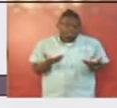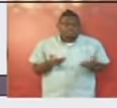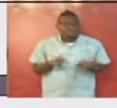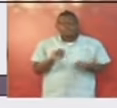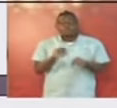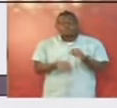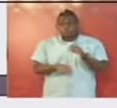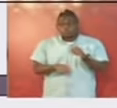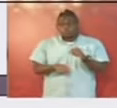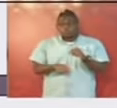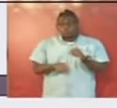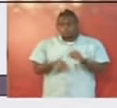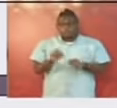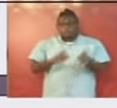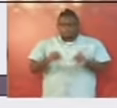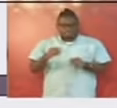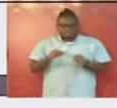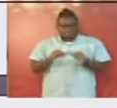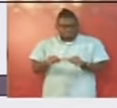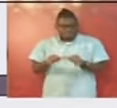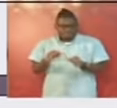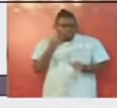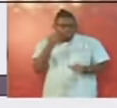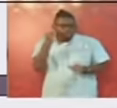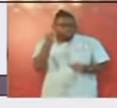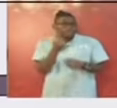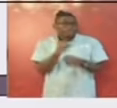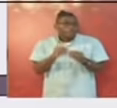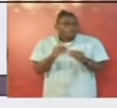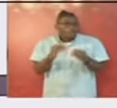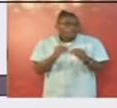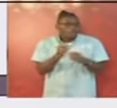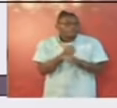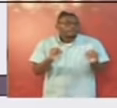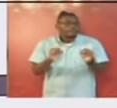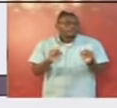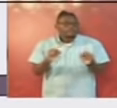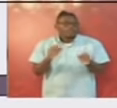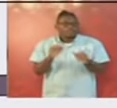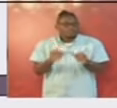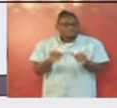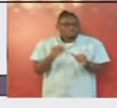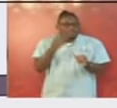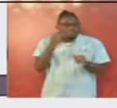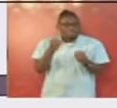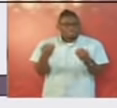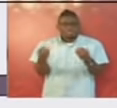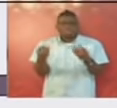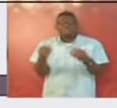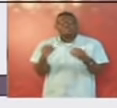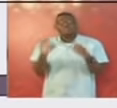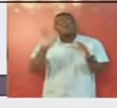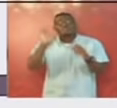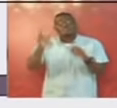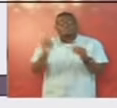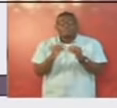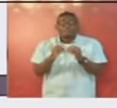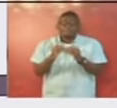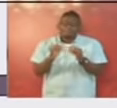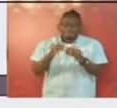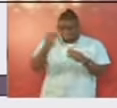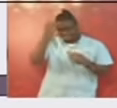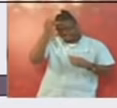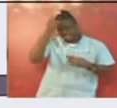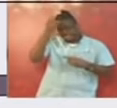advice saying to stay home, stay safe. However, they stayed at home with many of their chronic, poorly managed conditions.